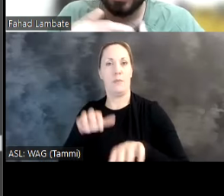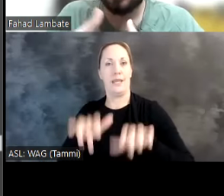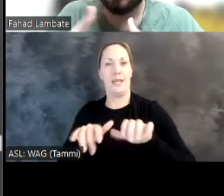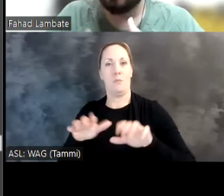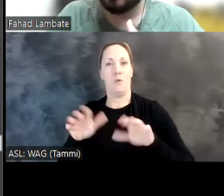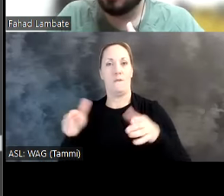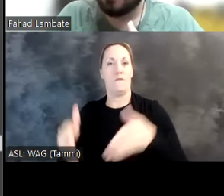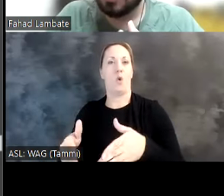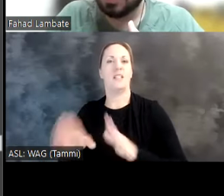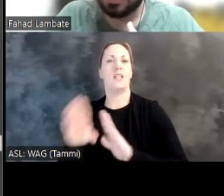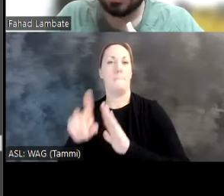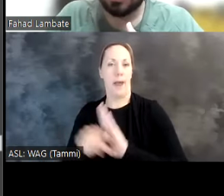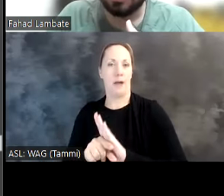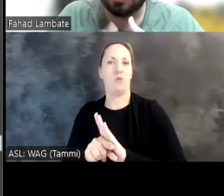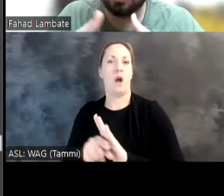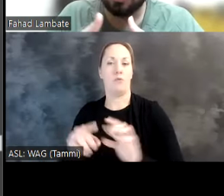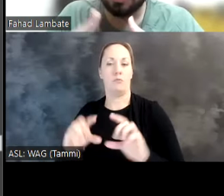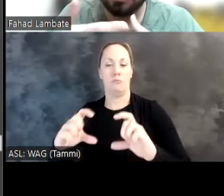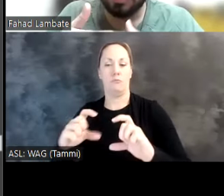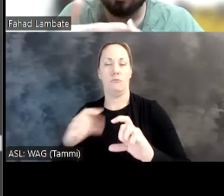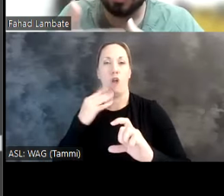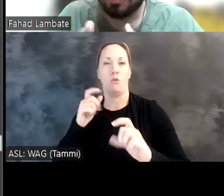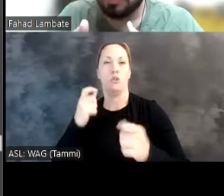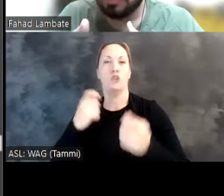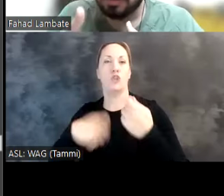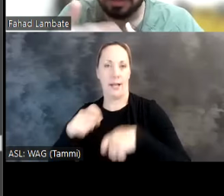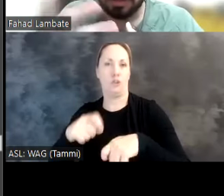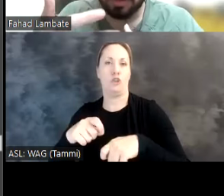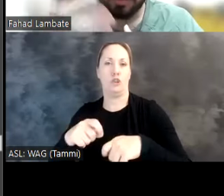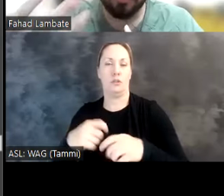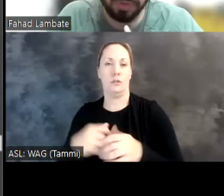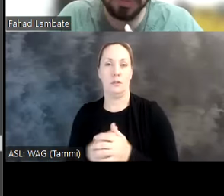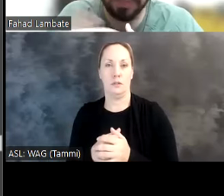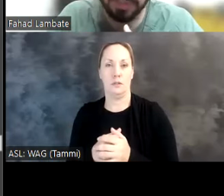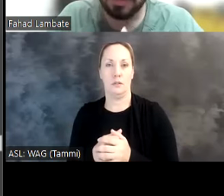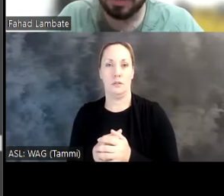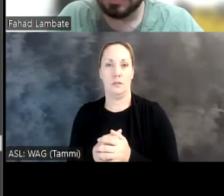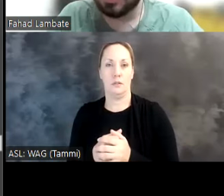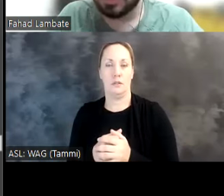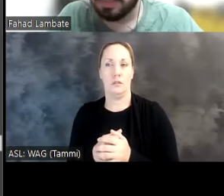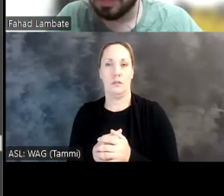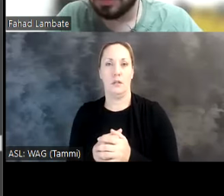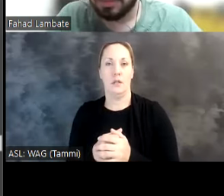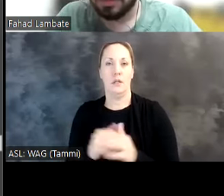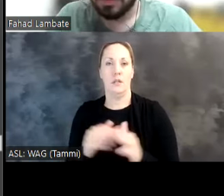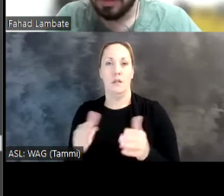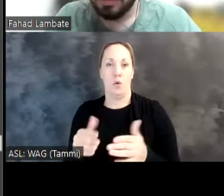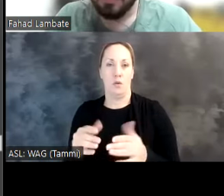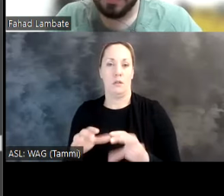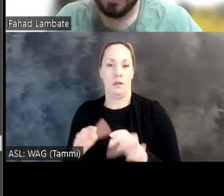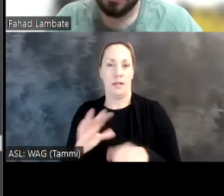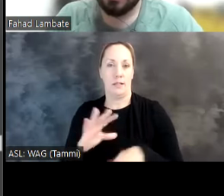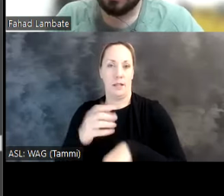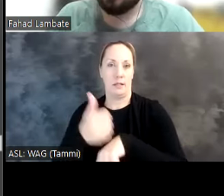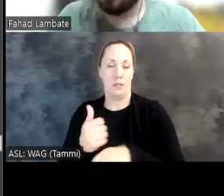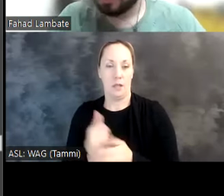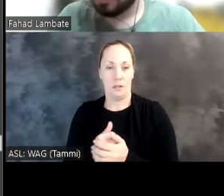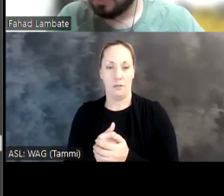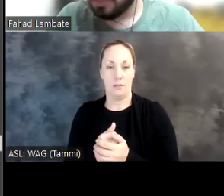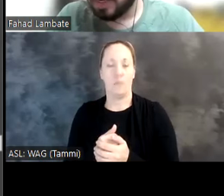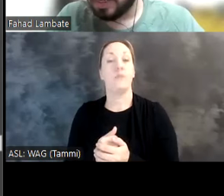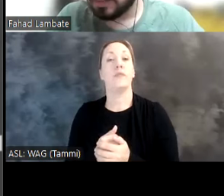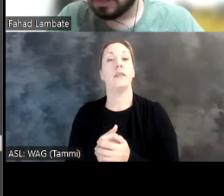the background color will change due to the outline, the focus within class which has been set.